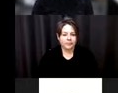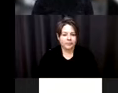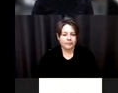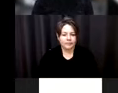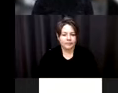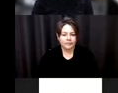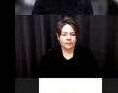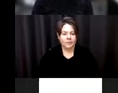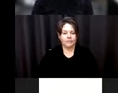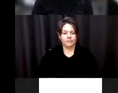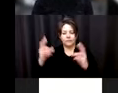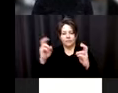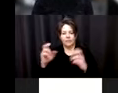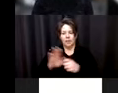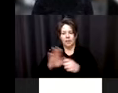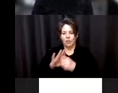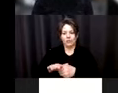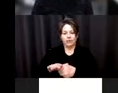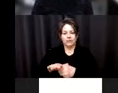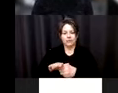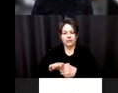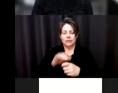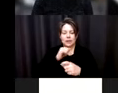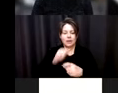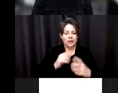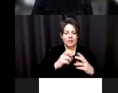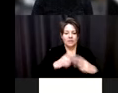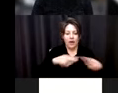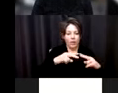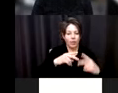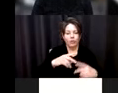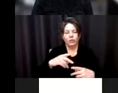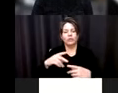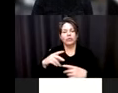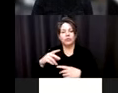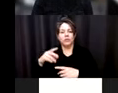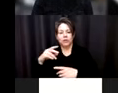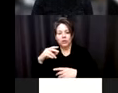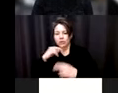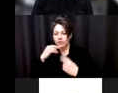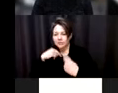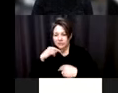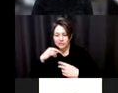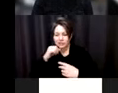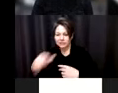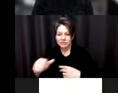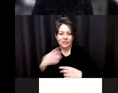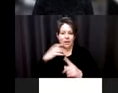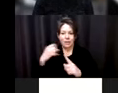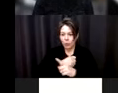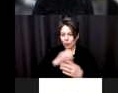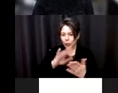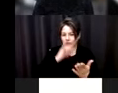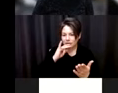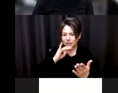Oppressed, undervalued, malnourished, overworked, abused. And yet, bees are the